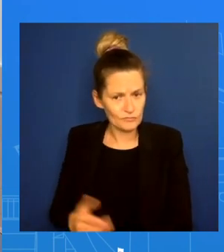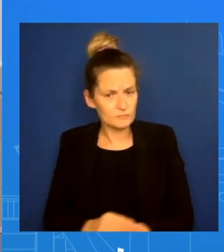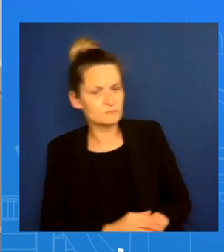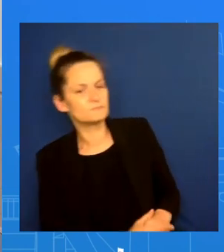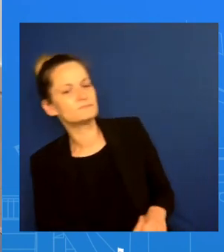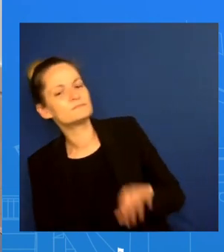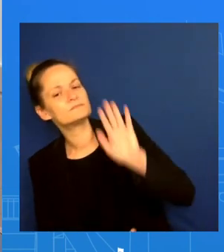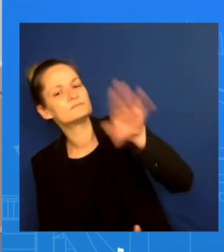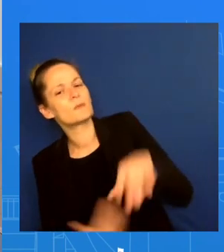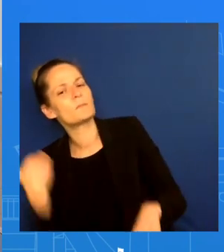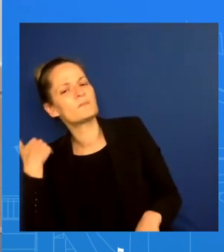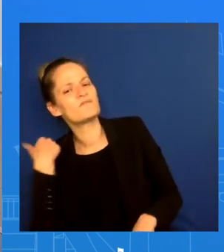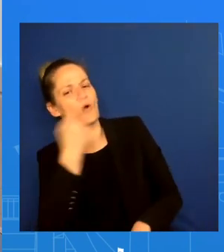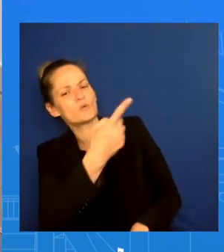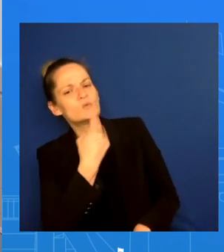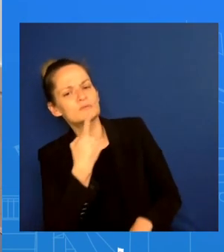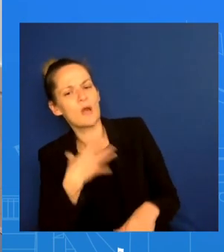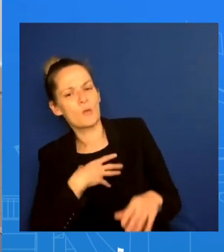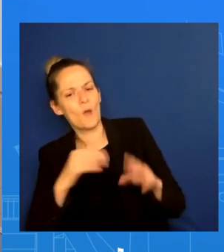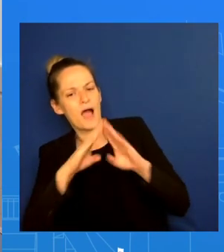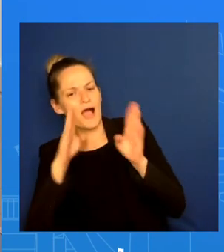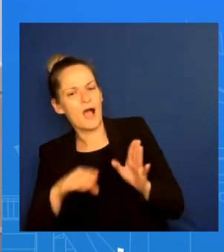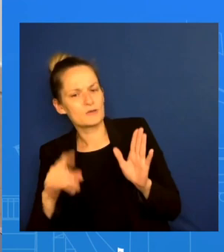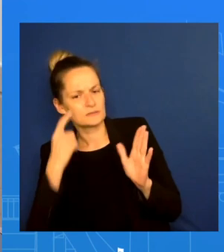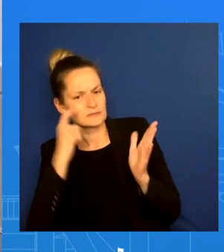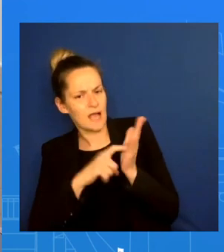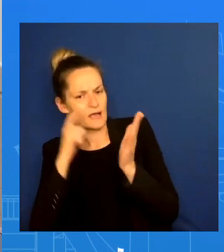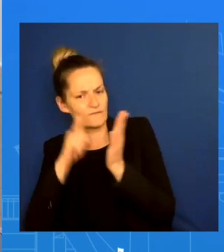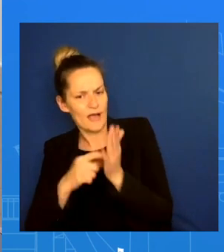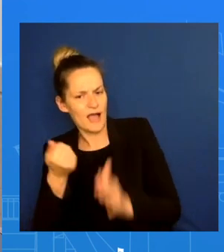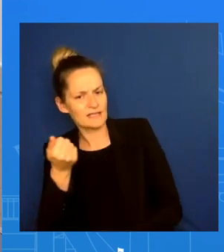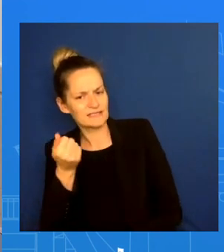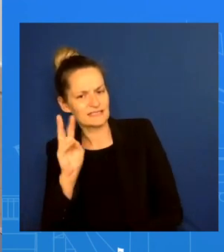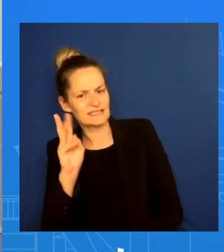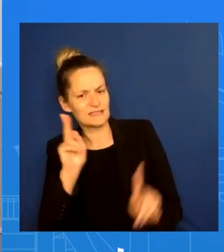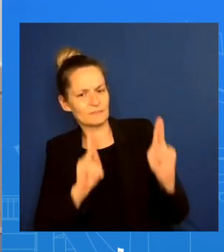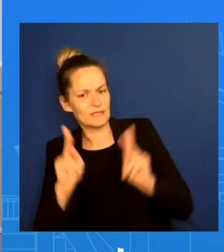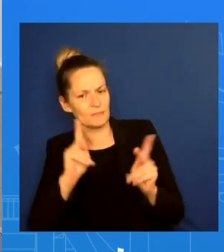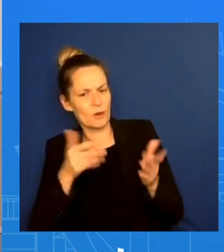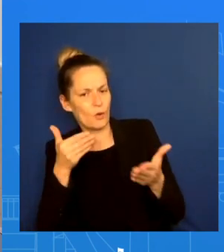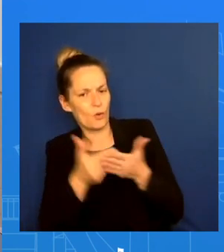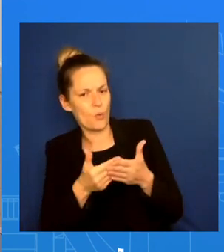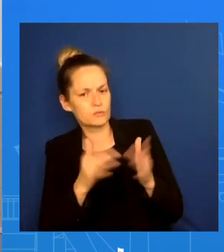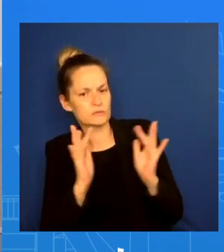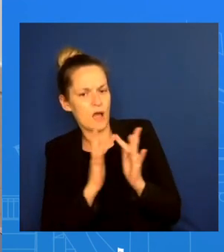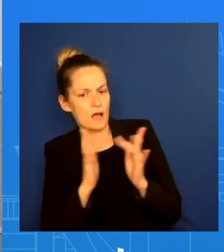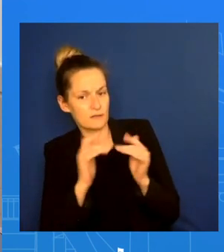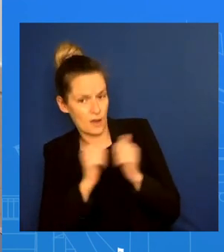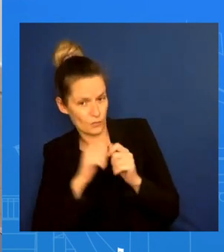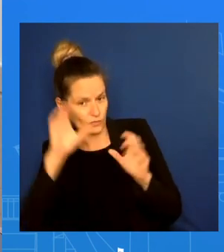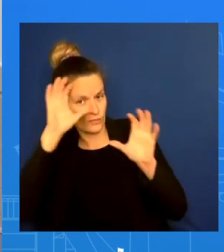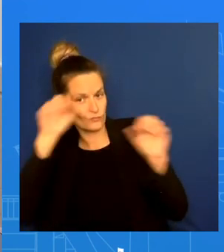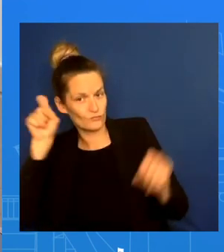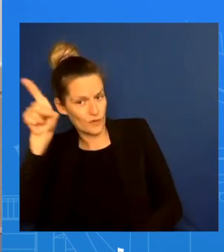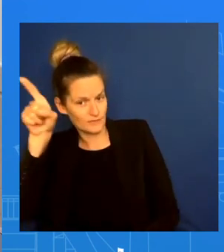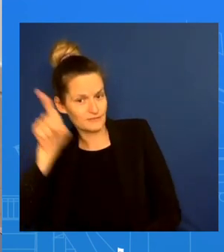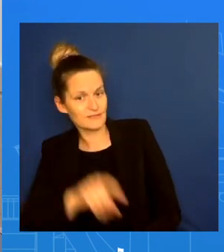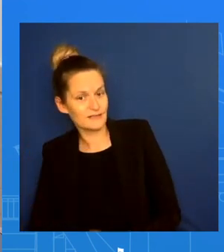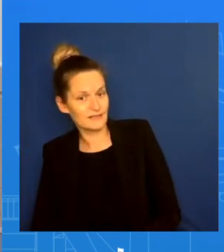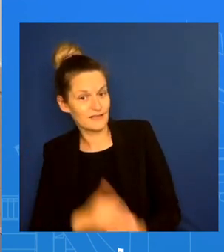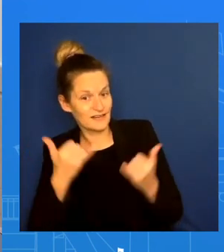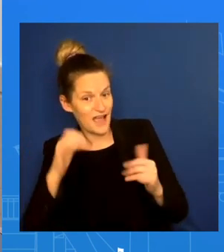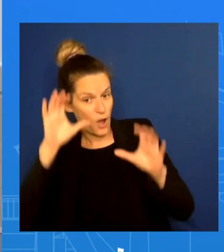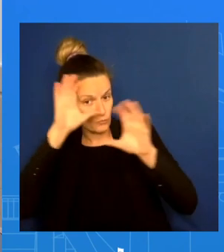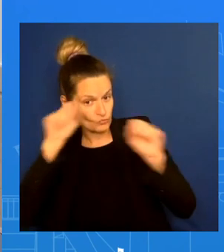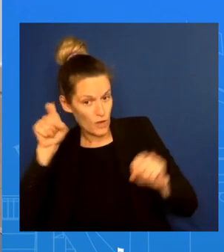president. Just for clarity, as we hopefully wrap up the president's experience with COVID, can you say either way whether any of